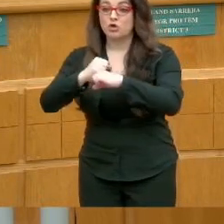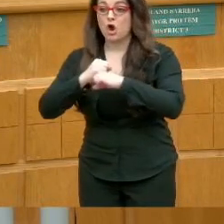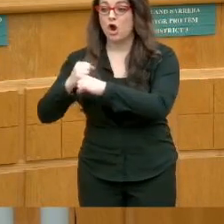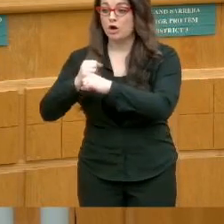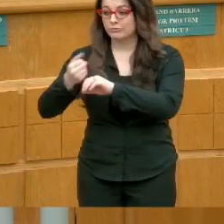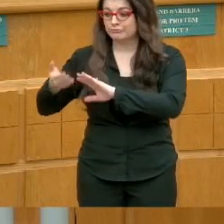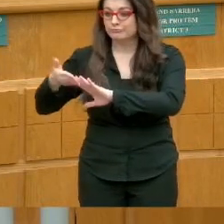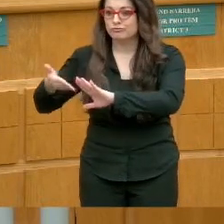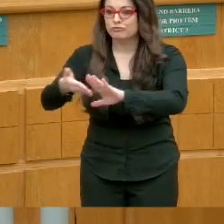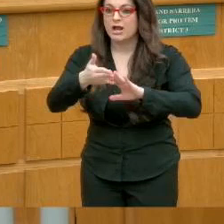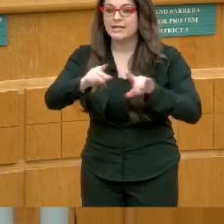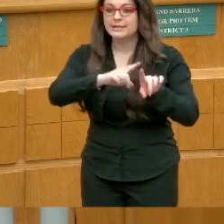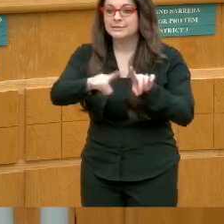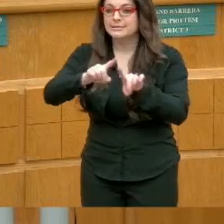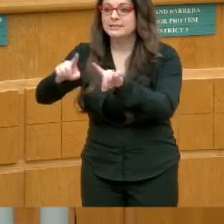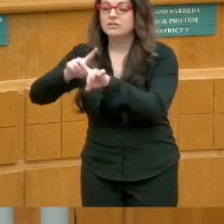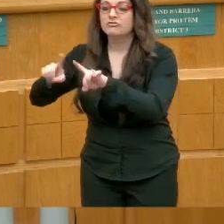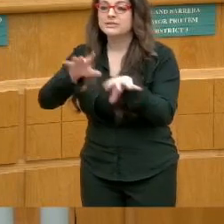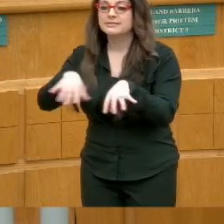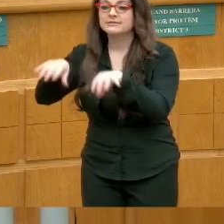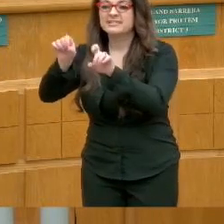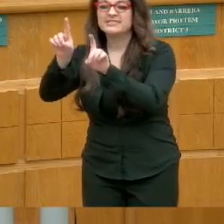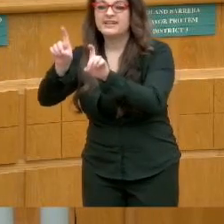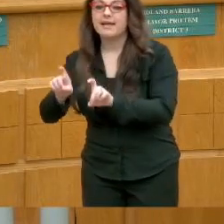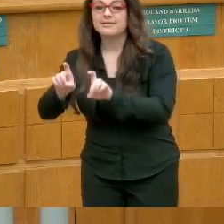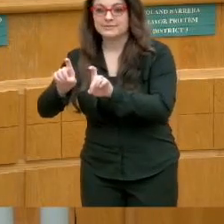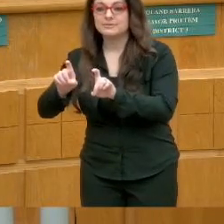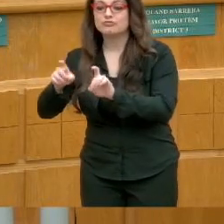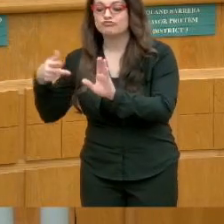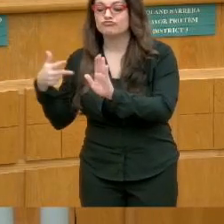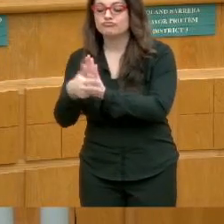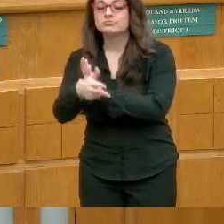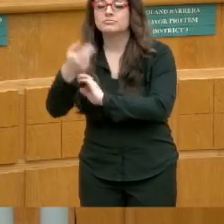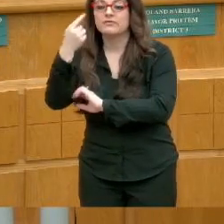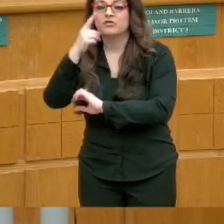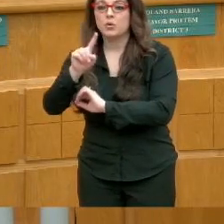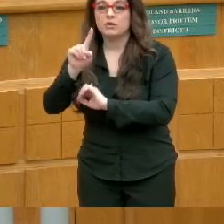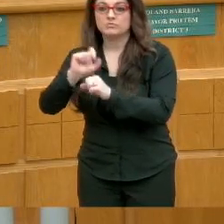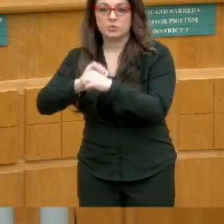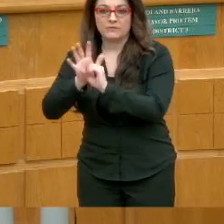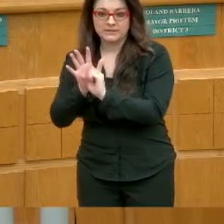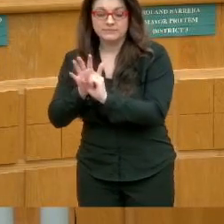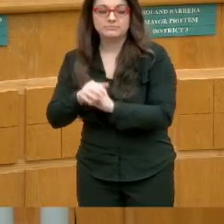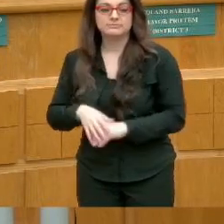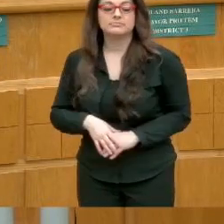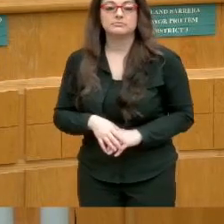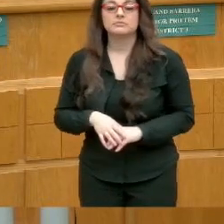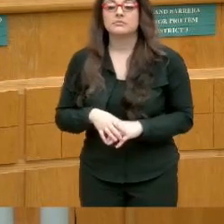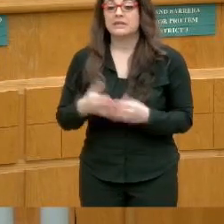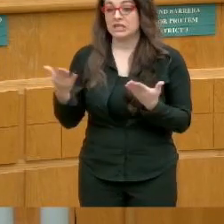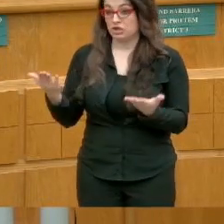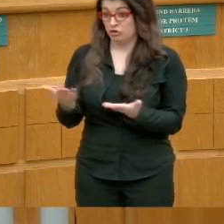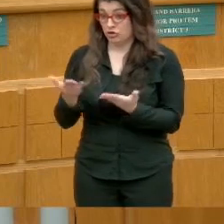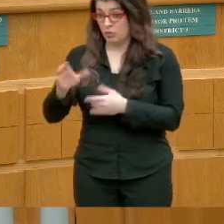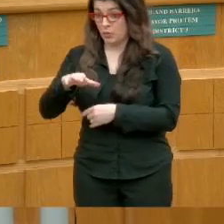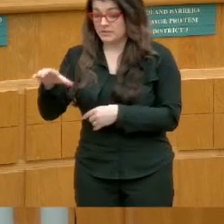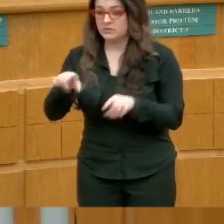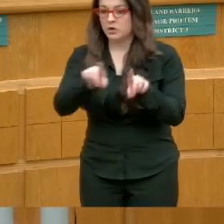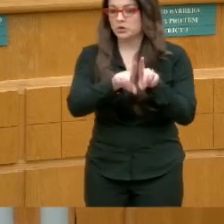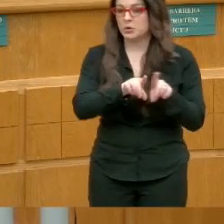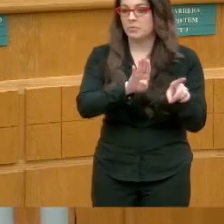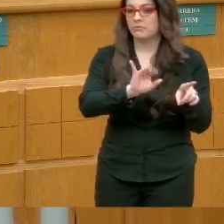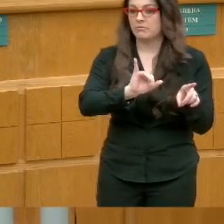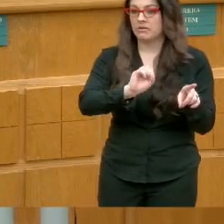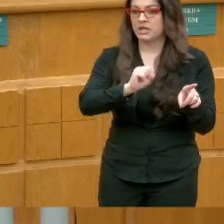and San Patricio County this week. There will also be one in Bishop. The Health Department will be out in